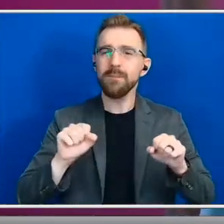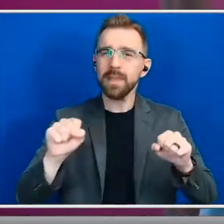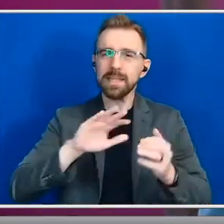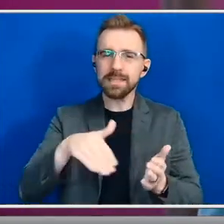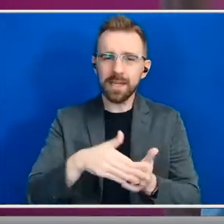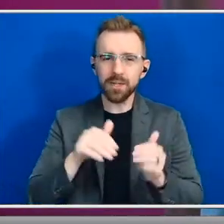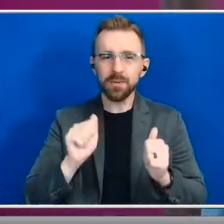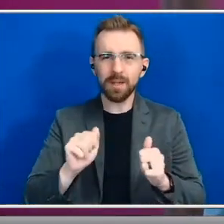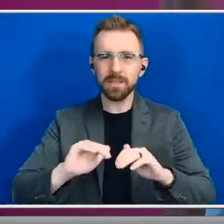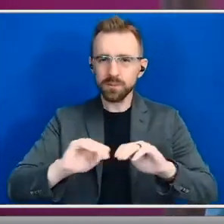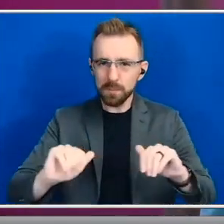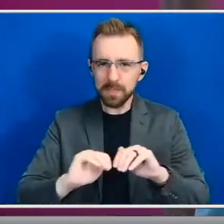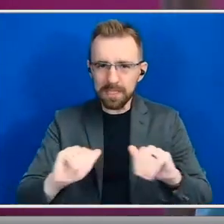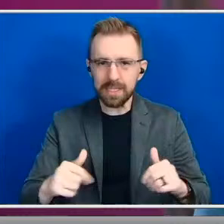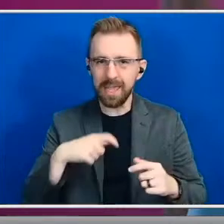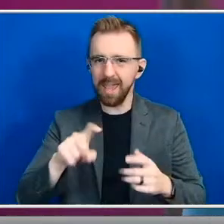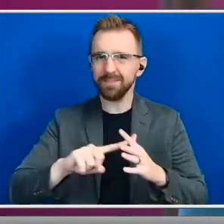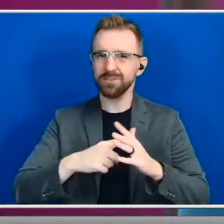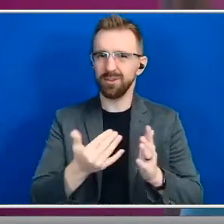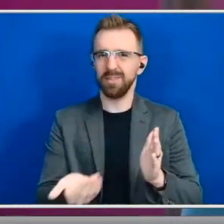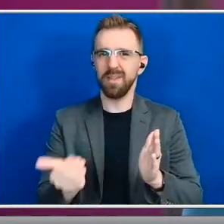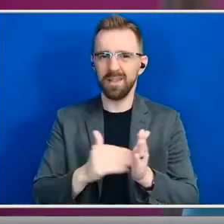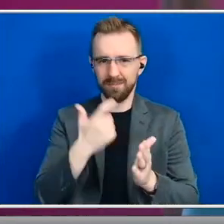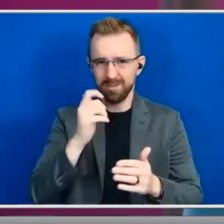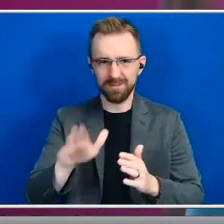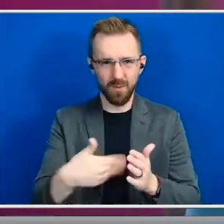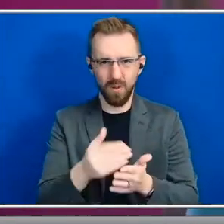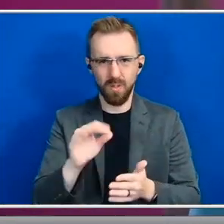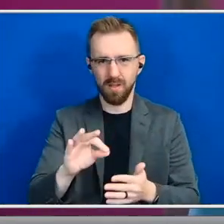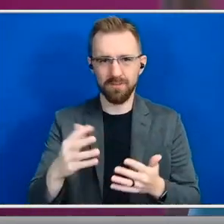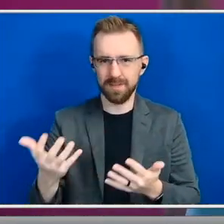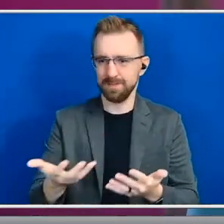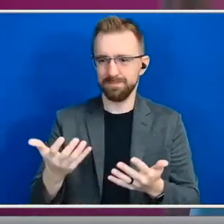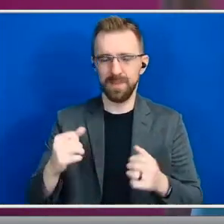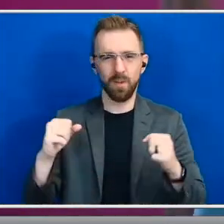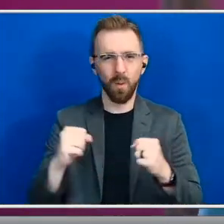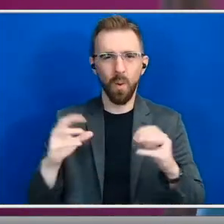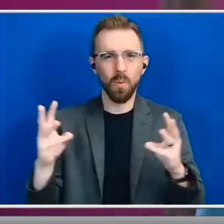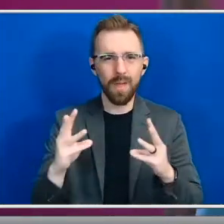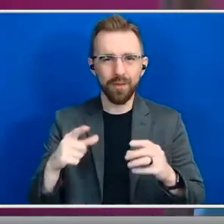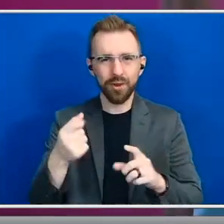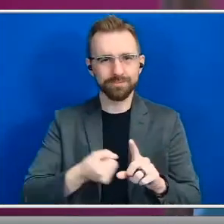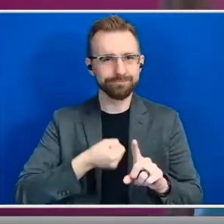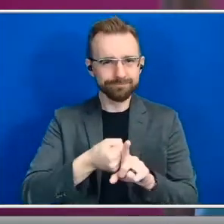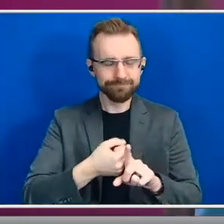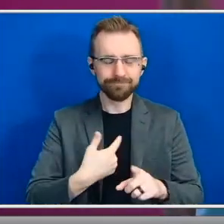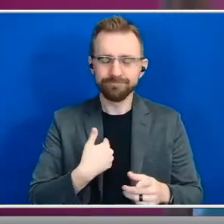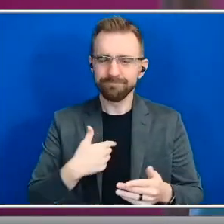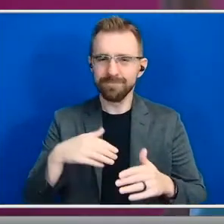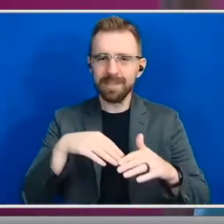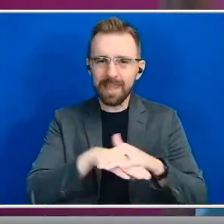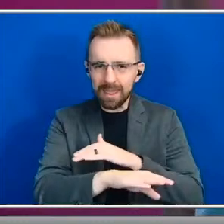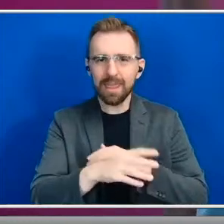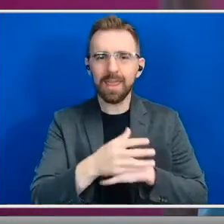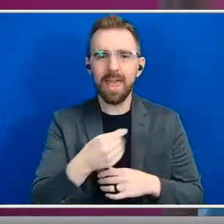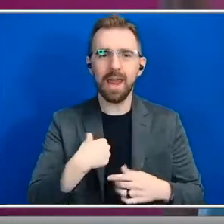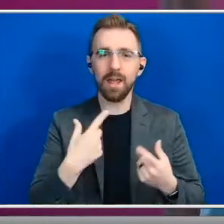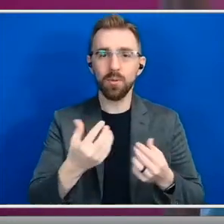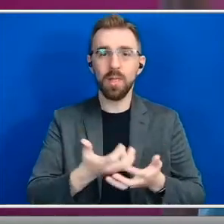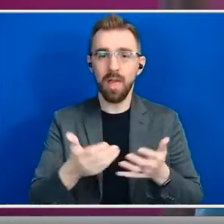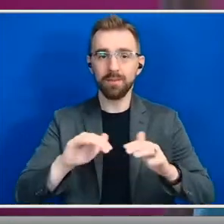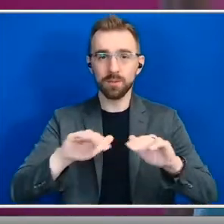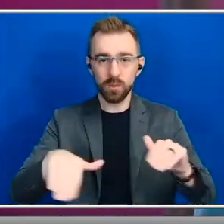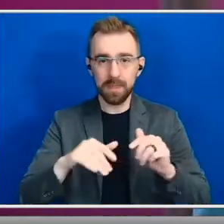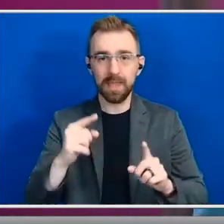got to start doing that because of all of the cold weather hitting us, but I get in there and I do a lot of swimming laps and so